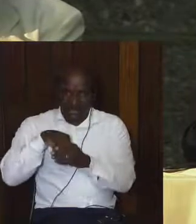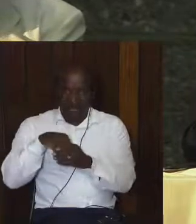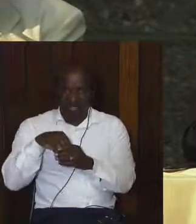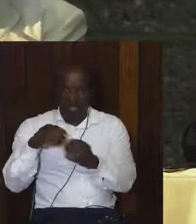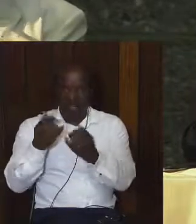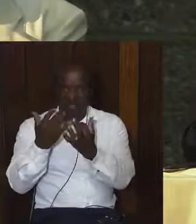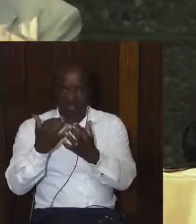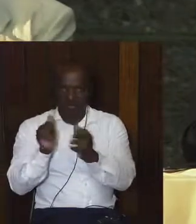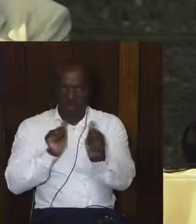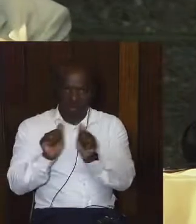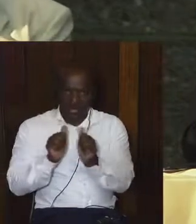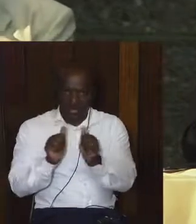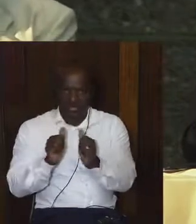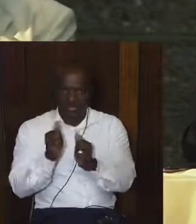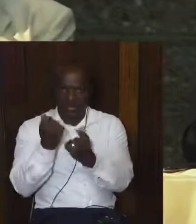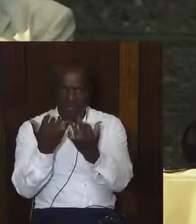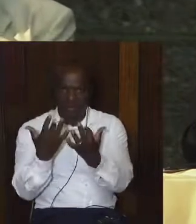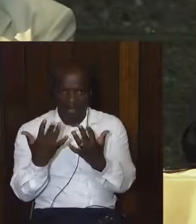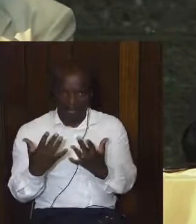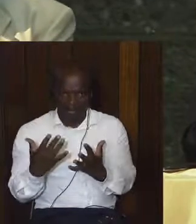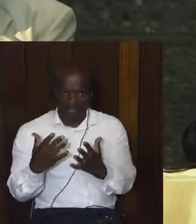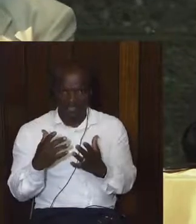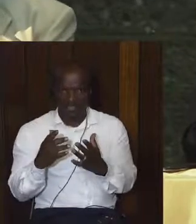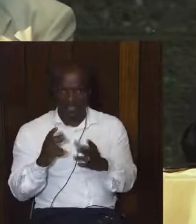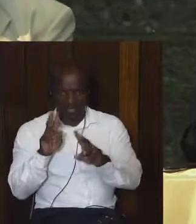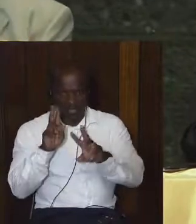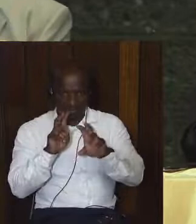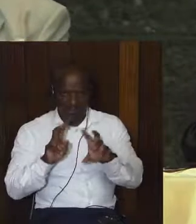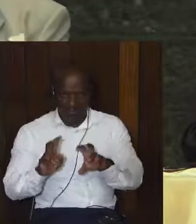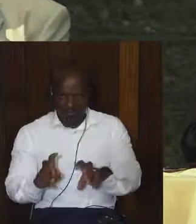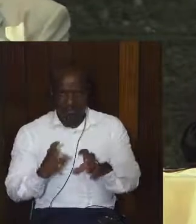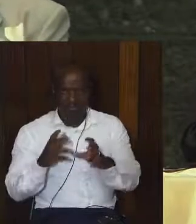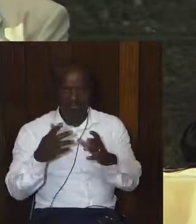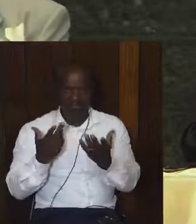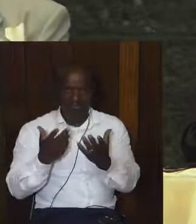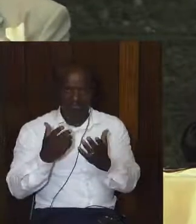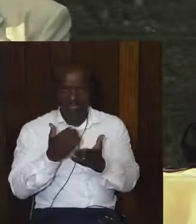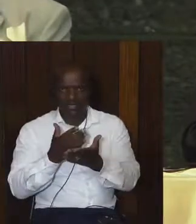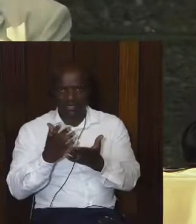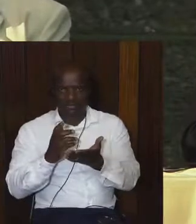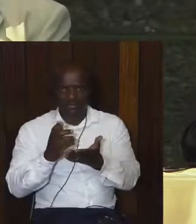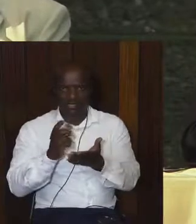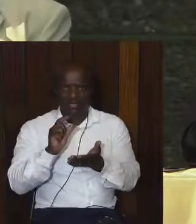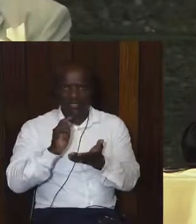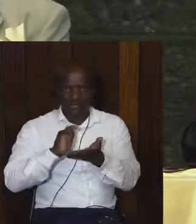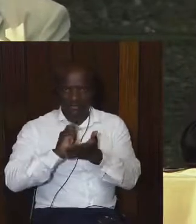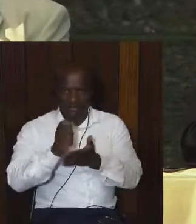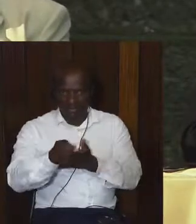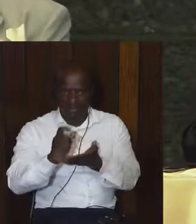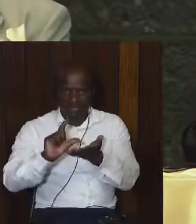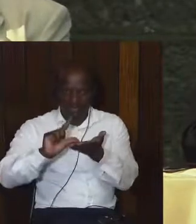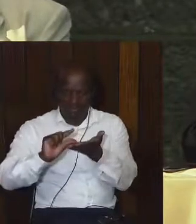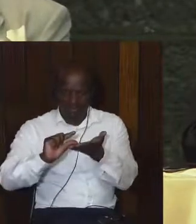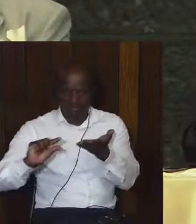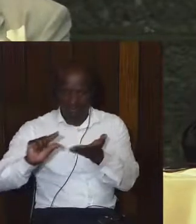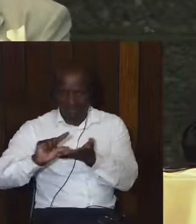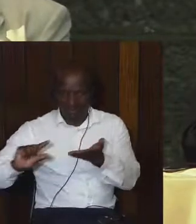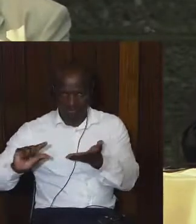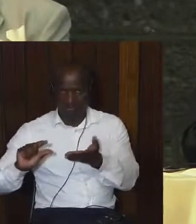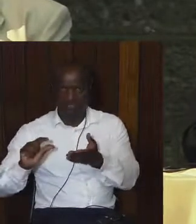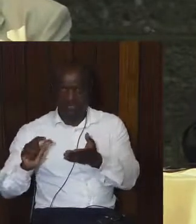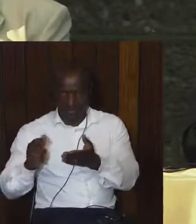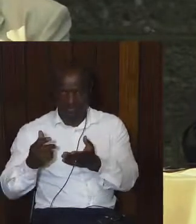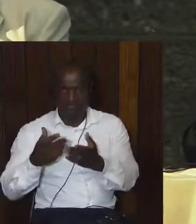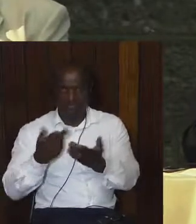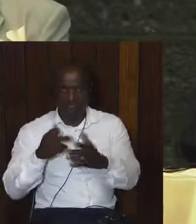budget. What we have done, we have identified areas where they were underspending, and it means that projects were then not significantly